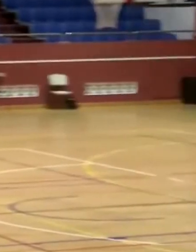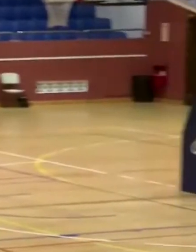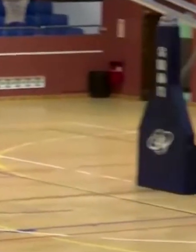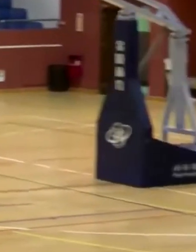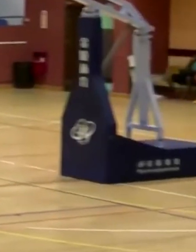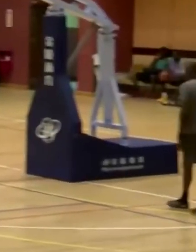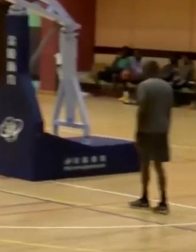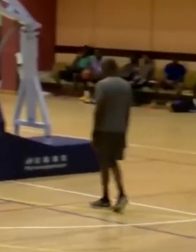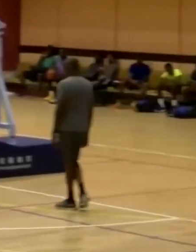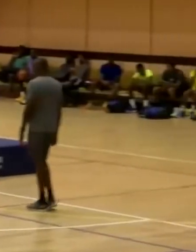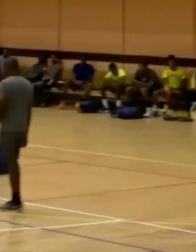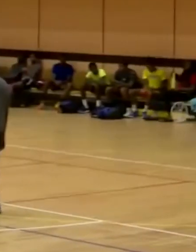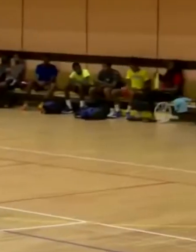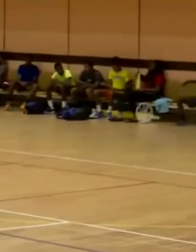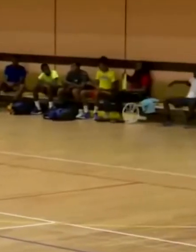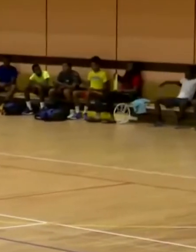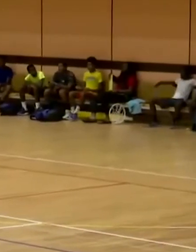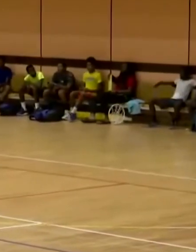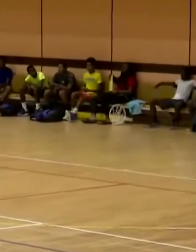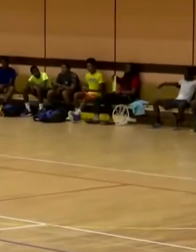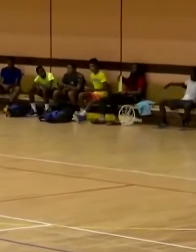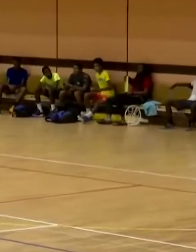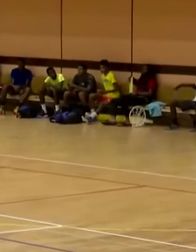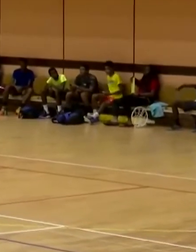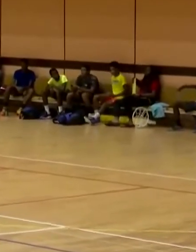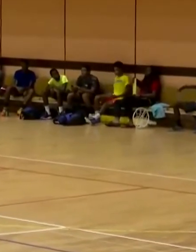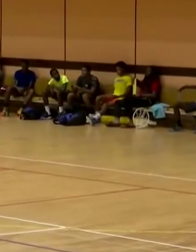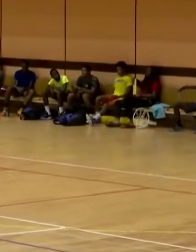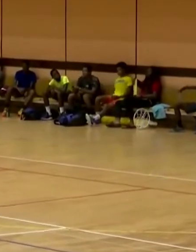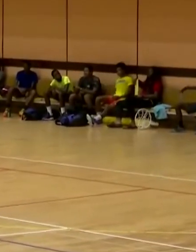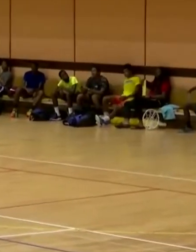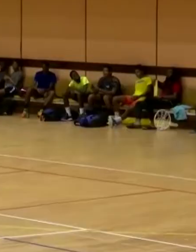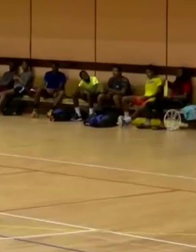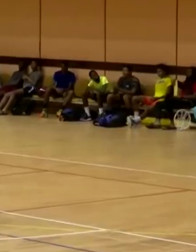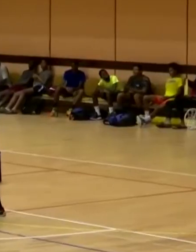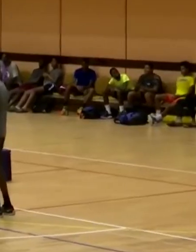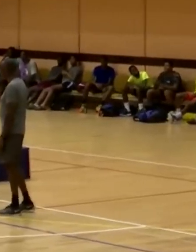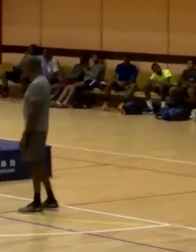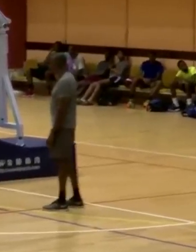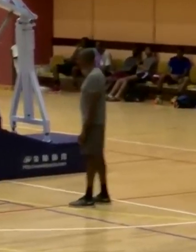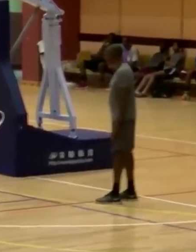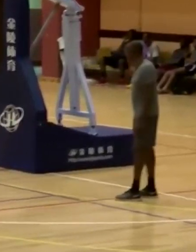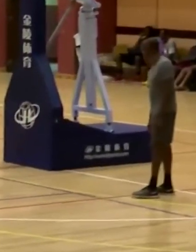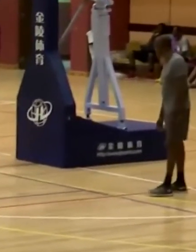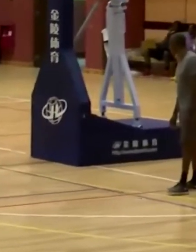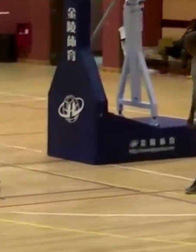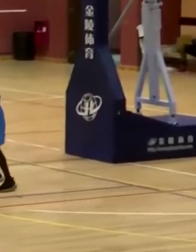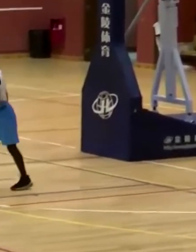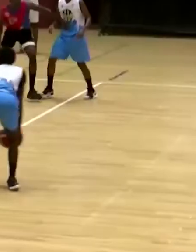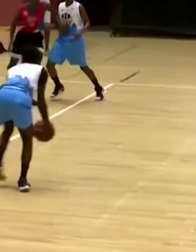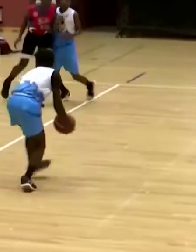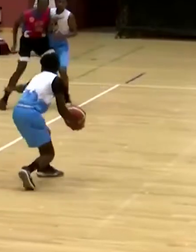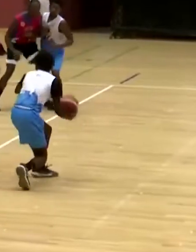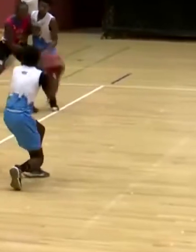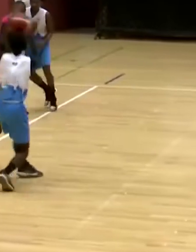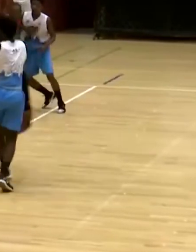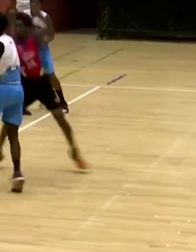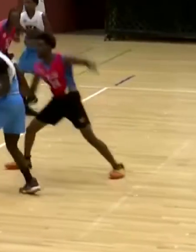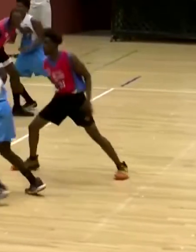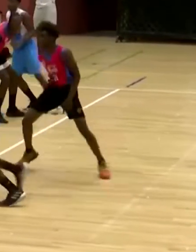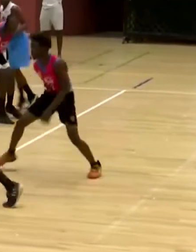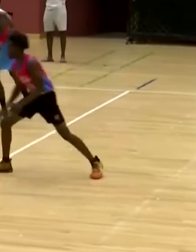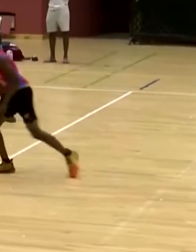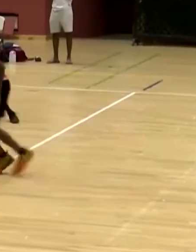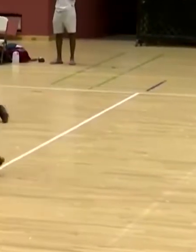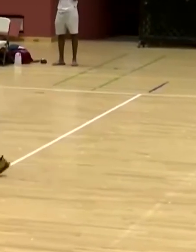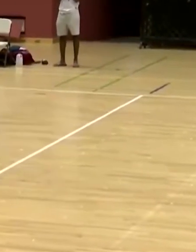Daniel Gibbs, who feeds Nicholas Thorne, and he has no trouble putting this one away. But Kings would have